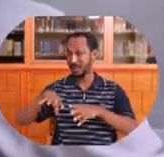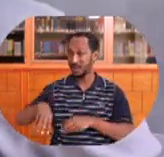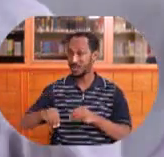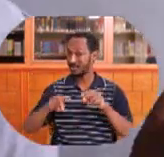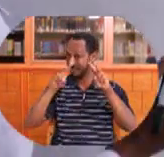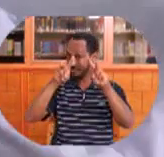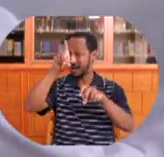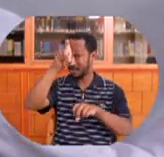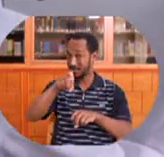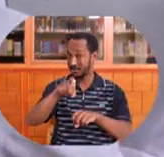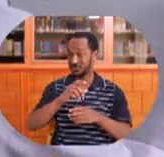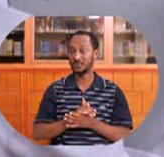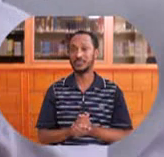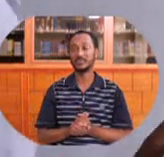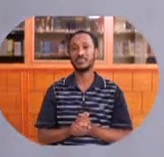when we heat